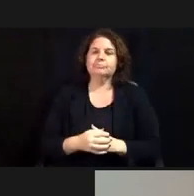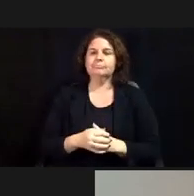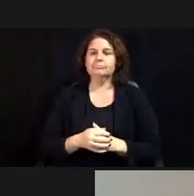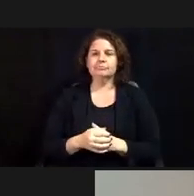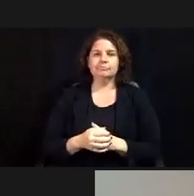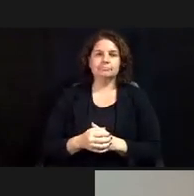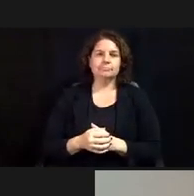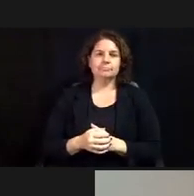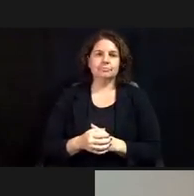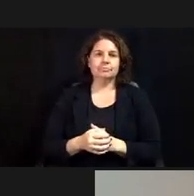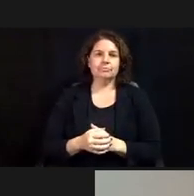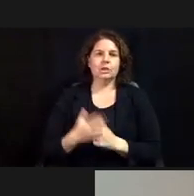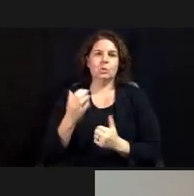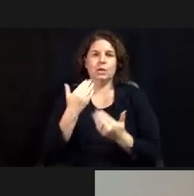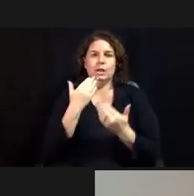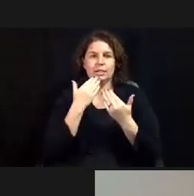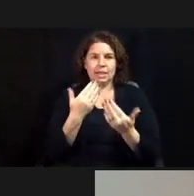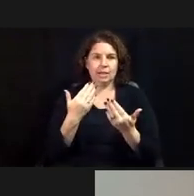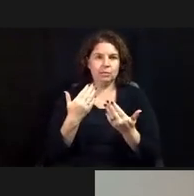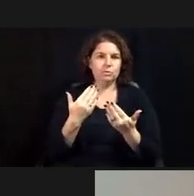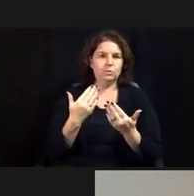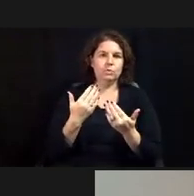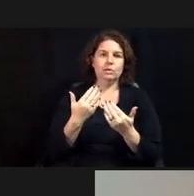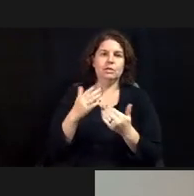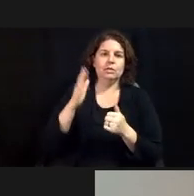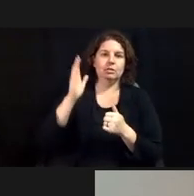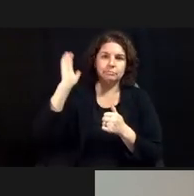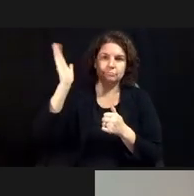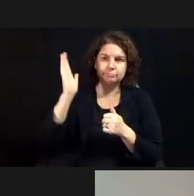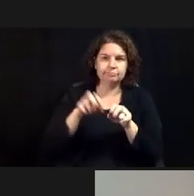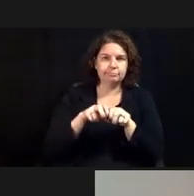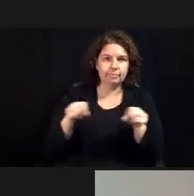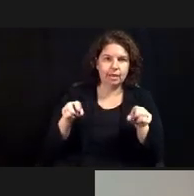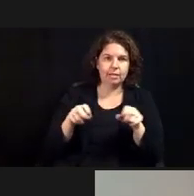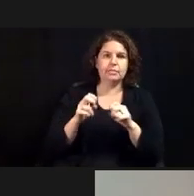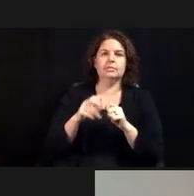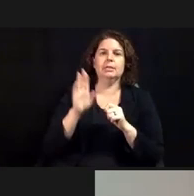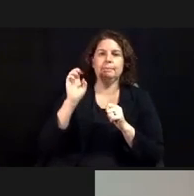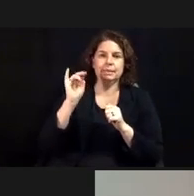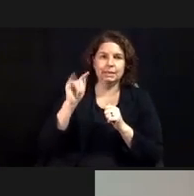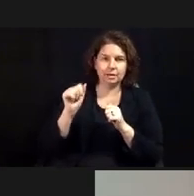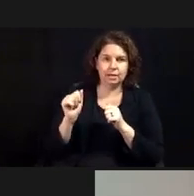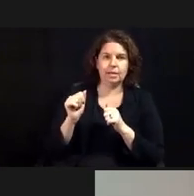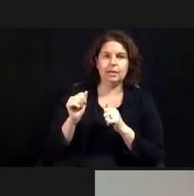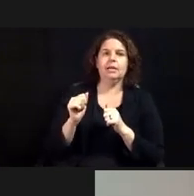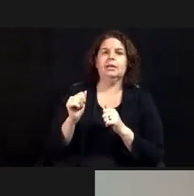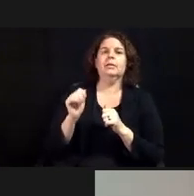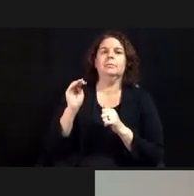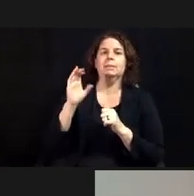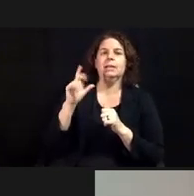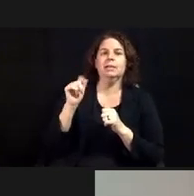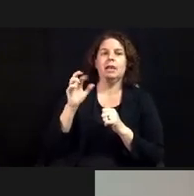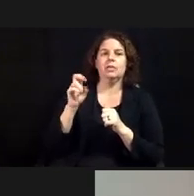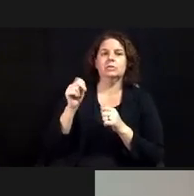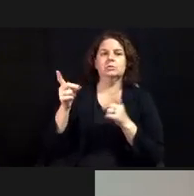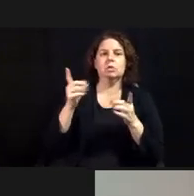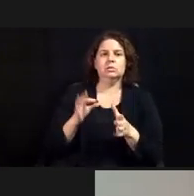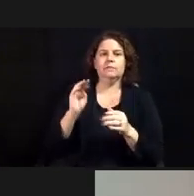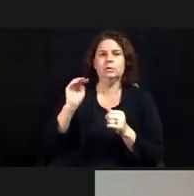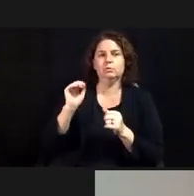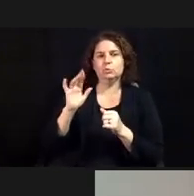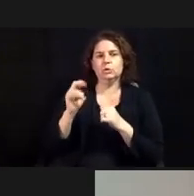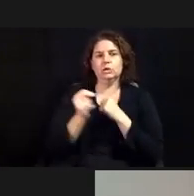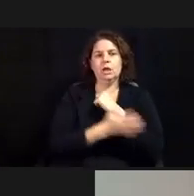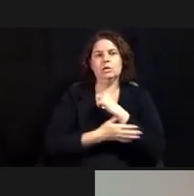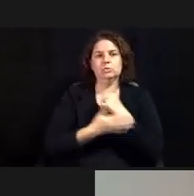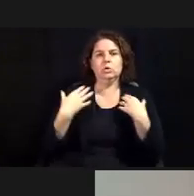thank our panelists today, Bonita McLaren, Director of Marin Health and Human Services, and Dr. Willis,